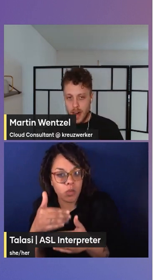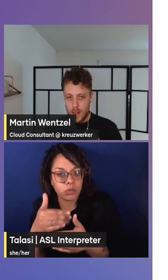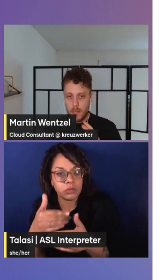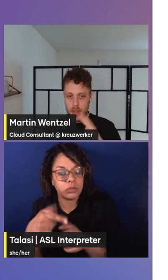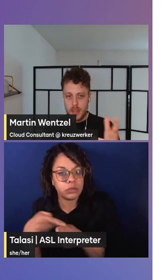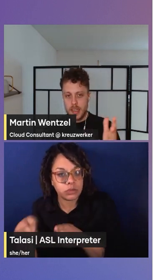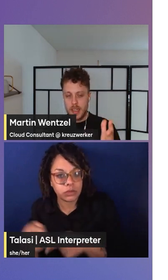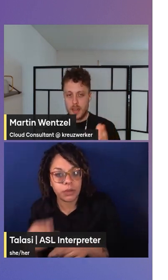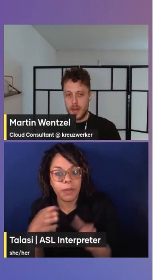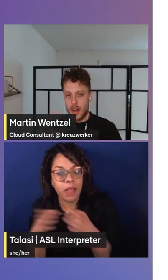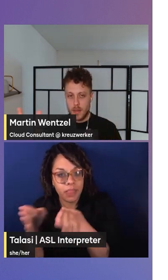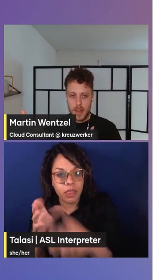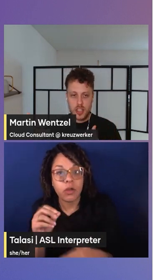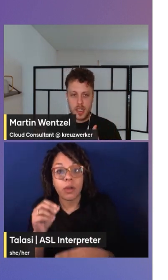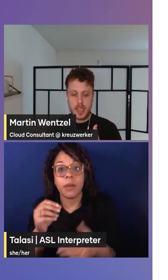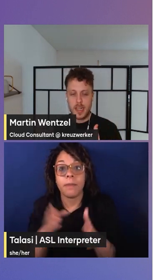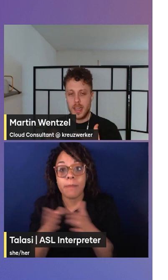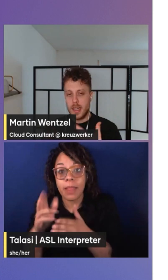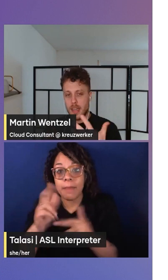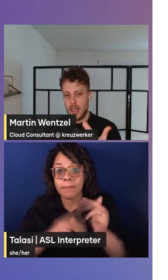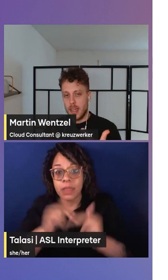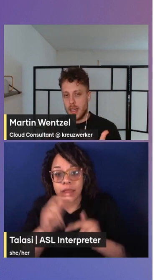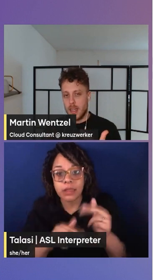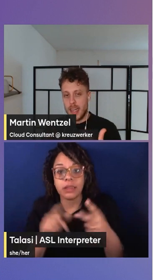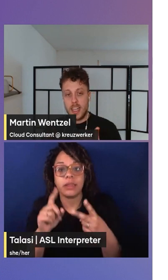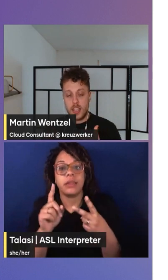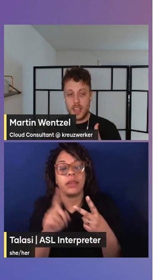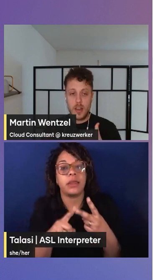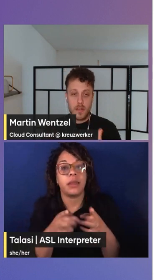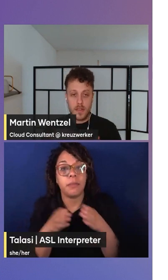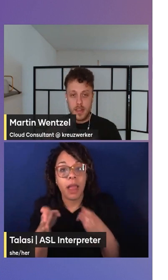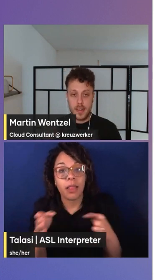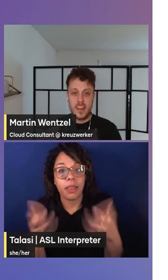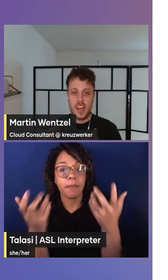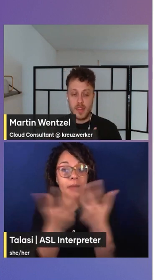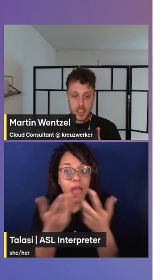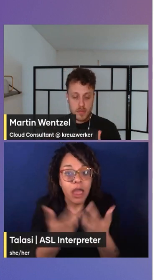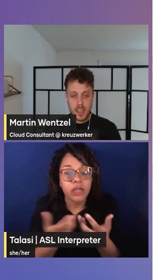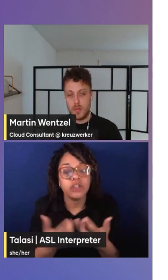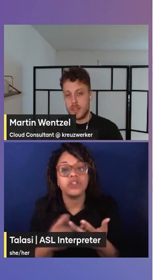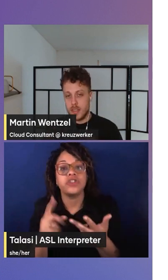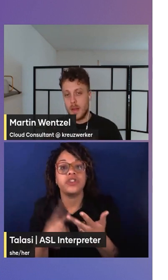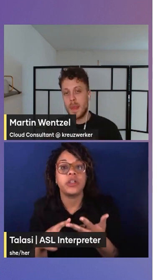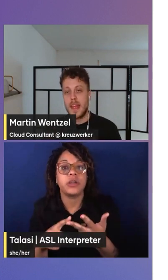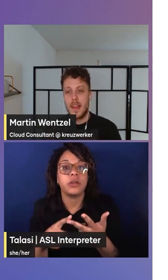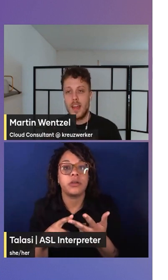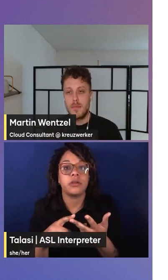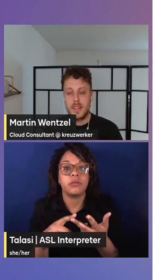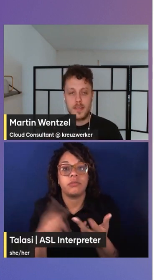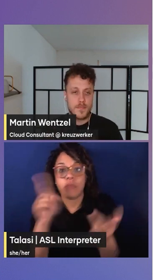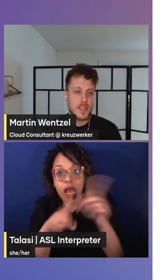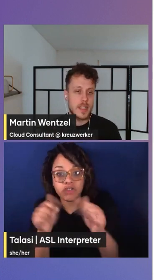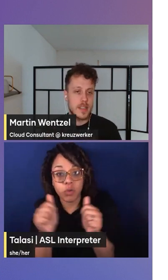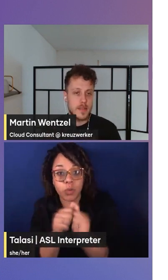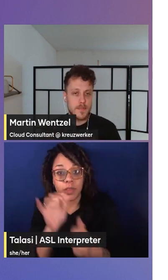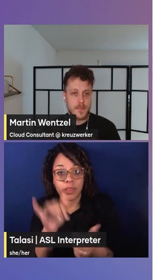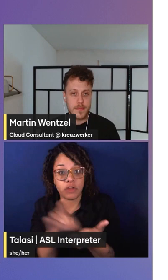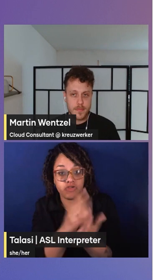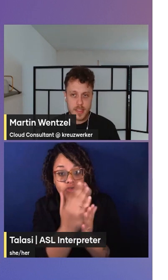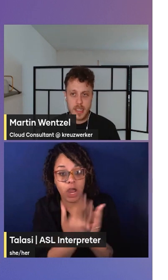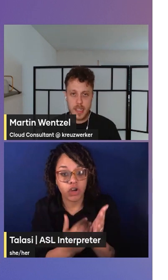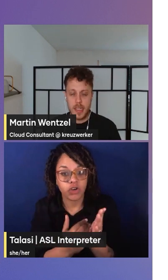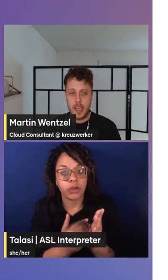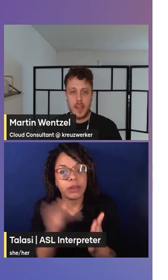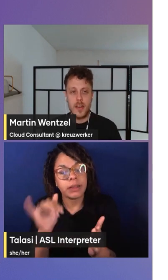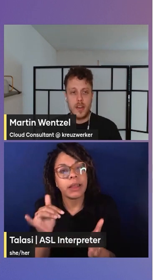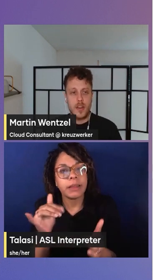the path building and path matching and hashing of the directory was a bit not